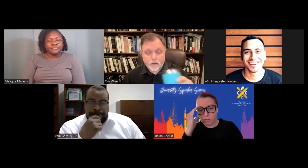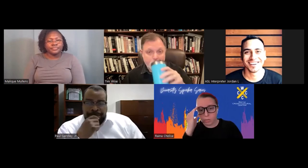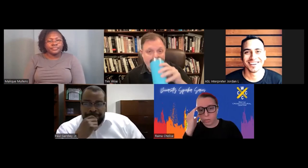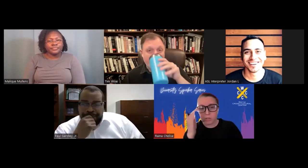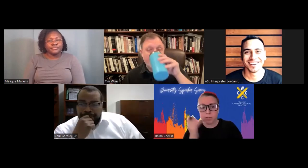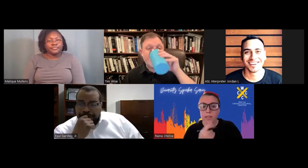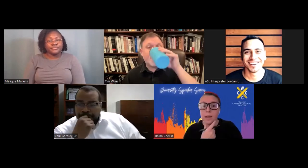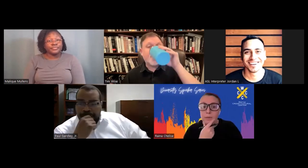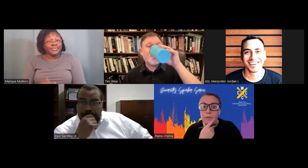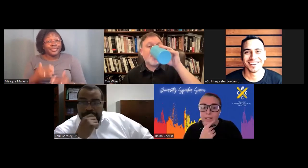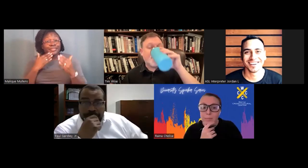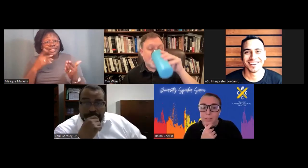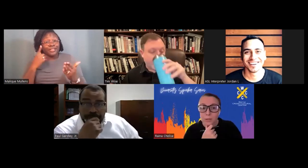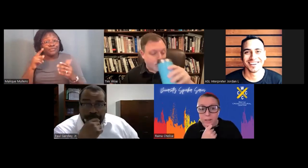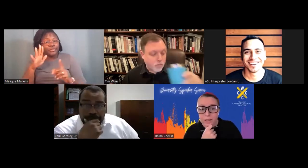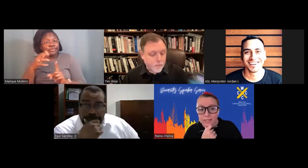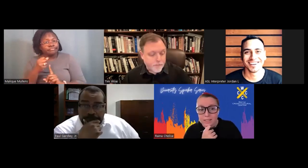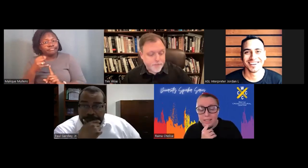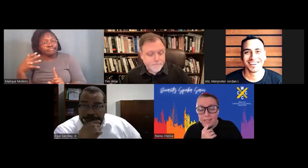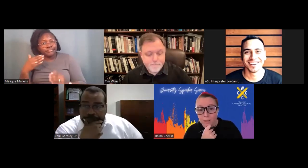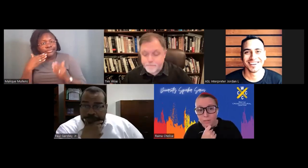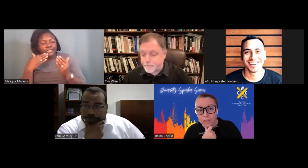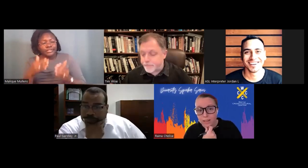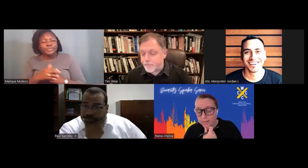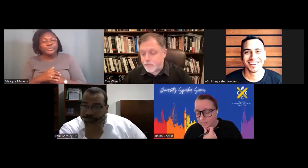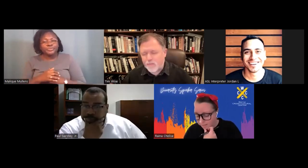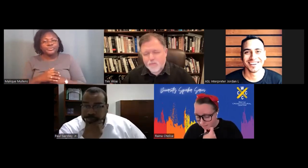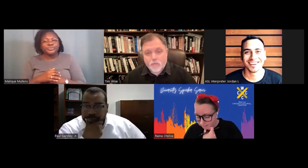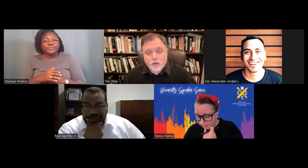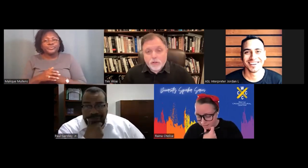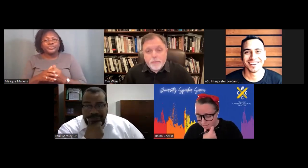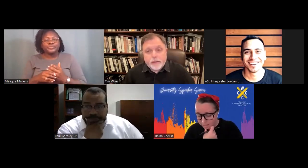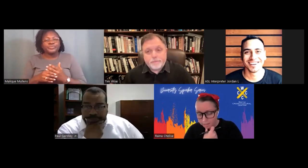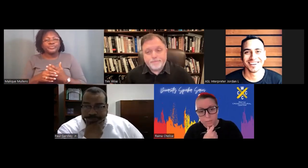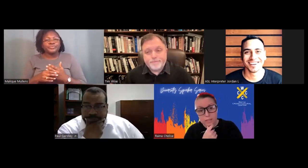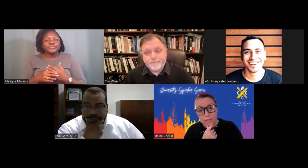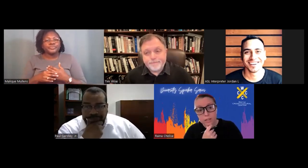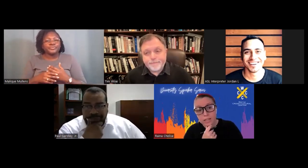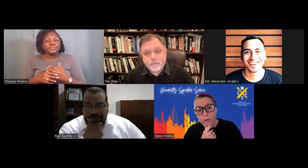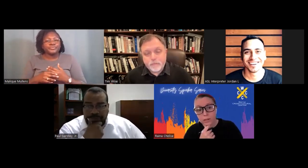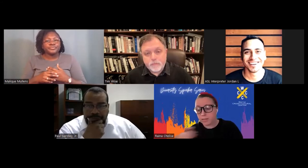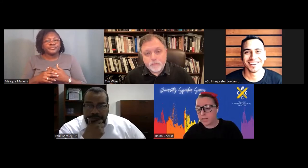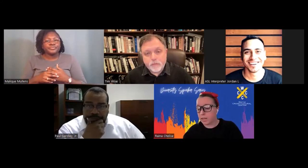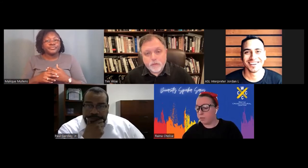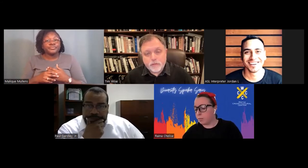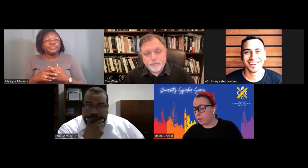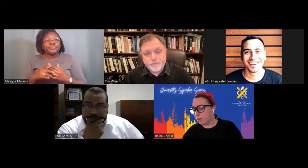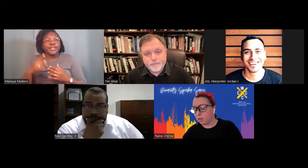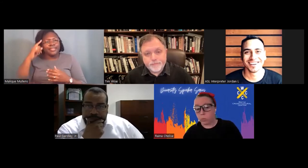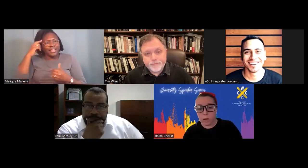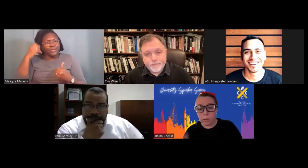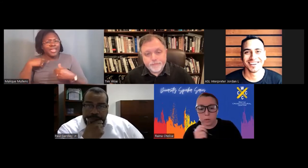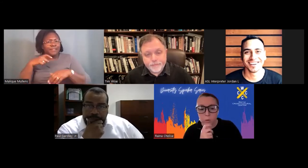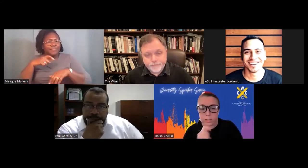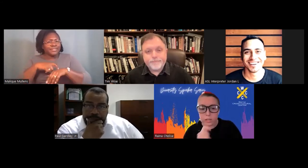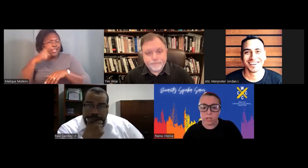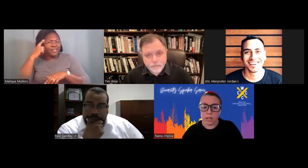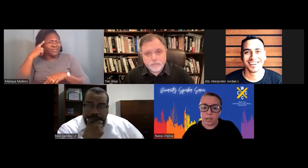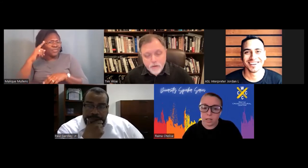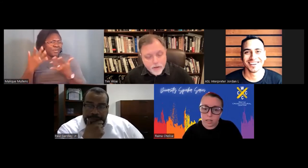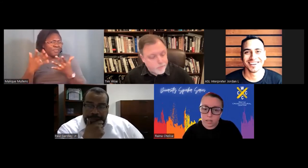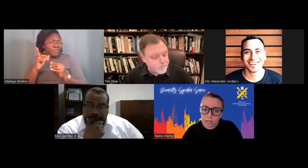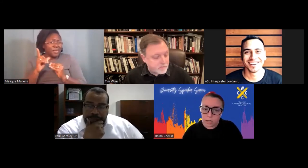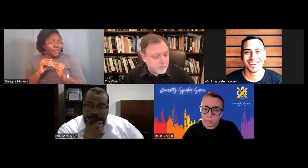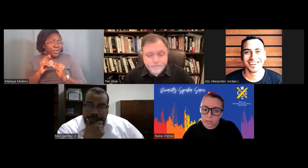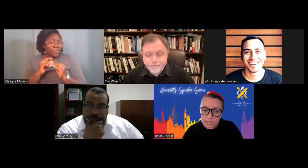Thank you so much for elaborating, Mr. Wise. Thank you for that. And it looks like we have time for maybe one more